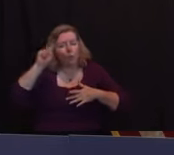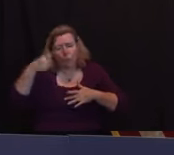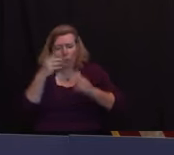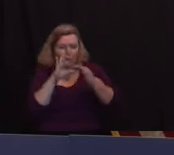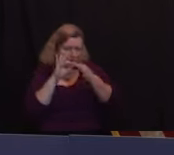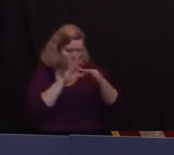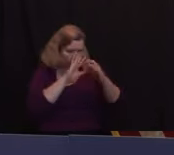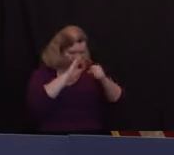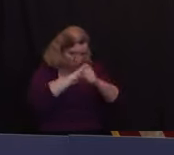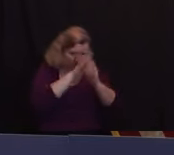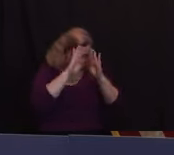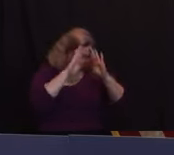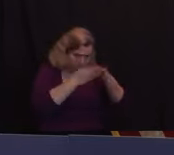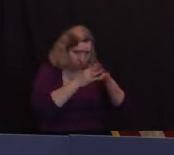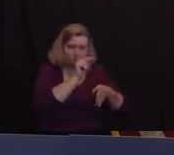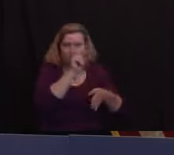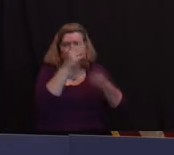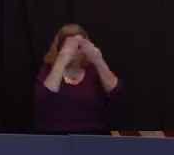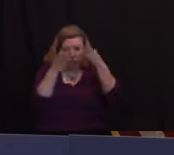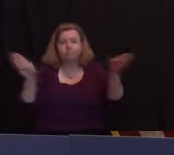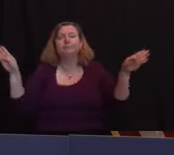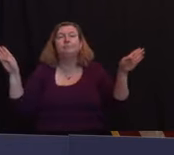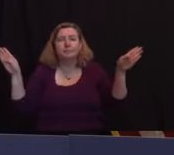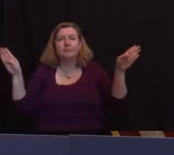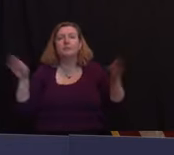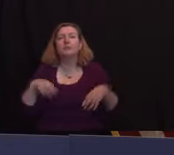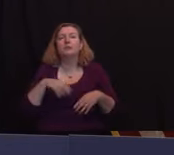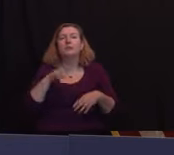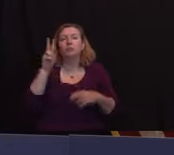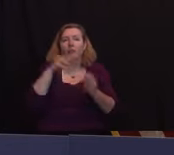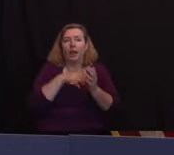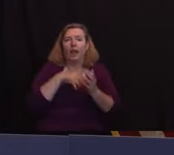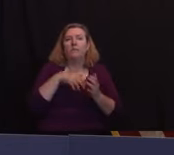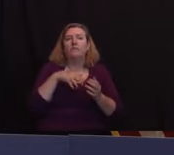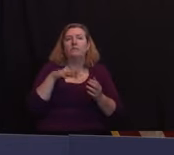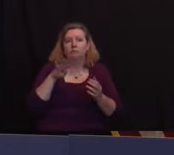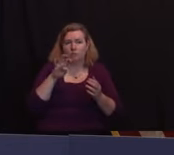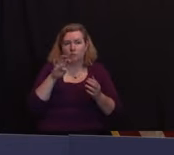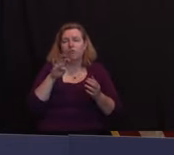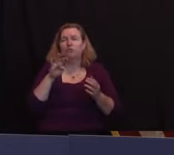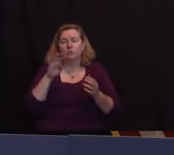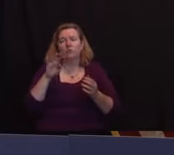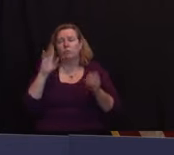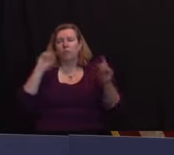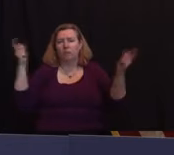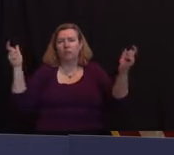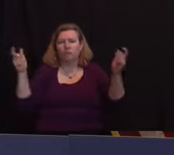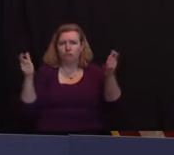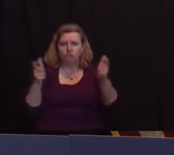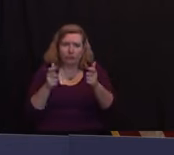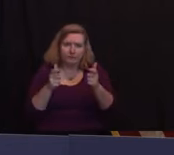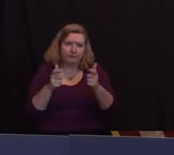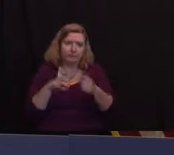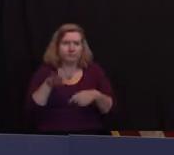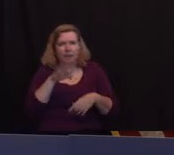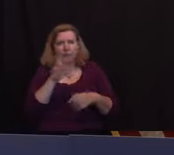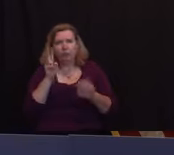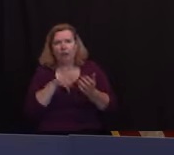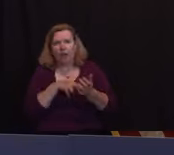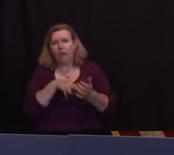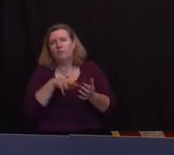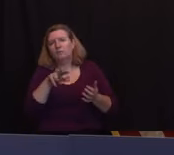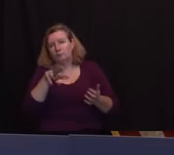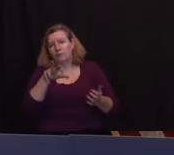the COVID cases come down just by virtue of the workload. But right now it's about 2,700, still very